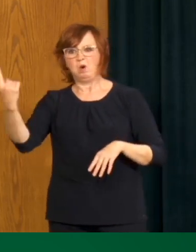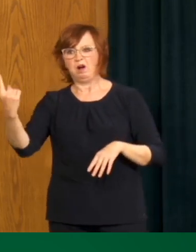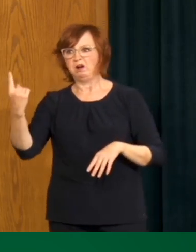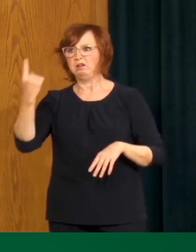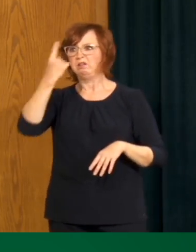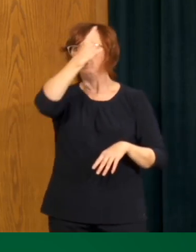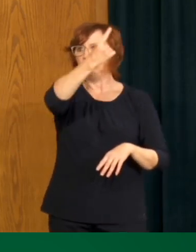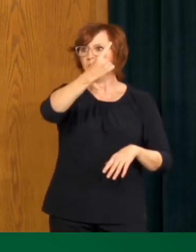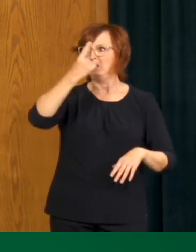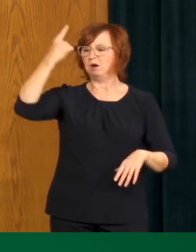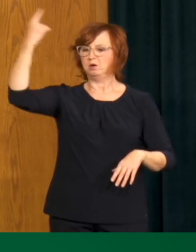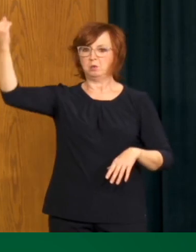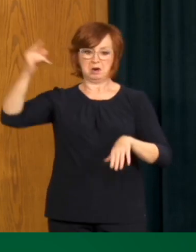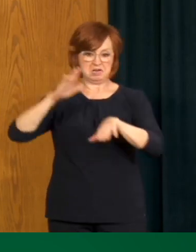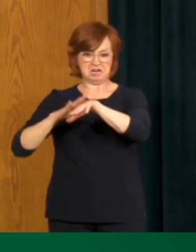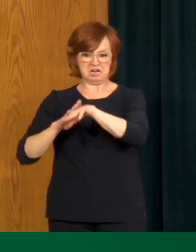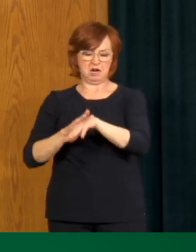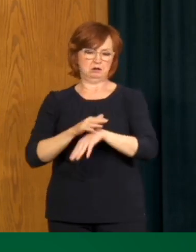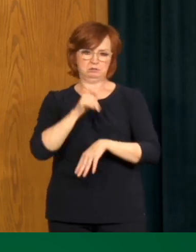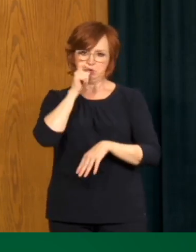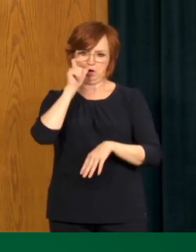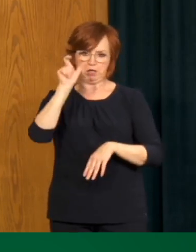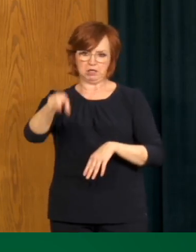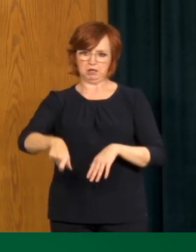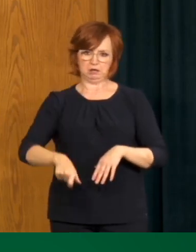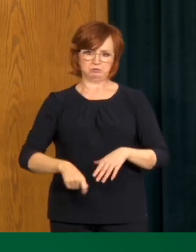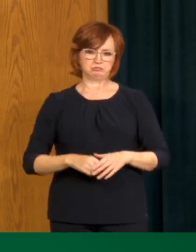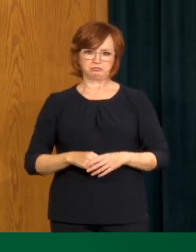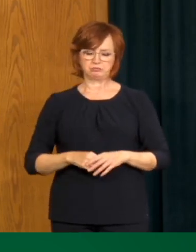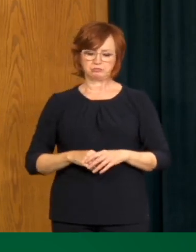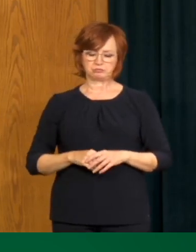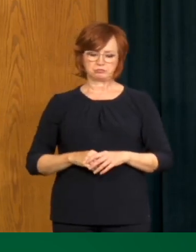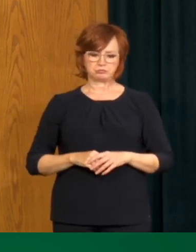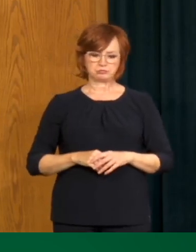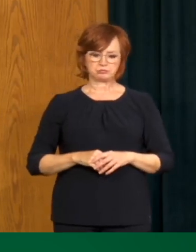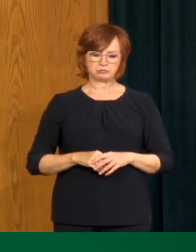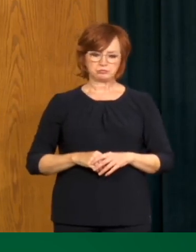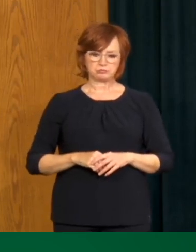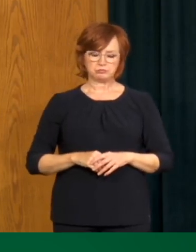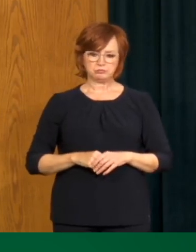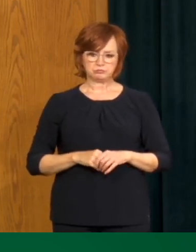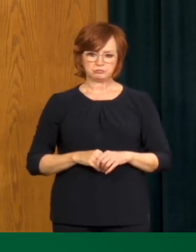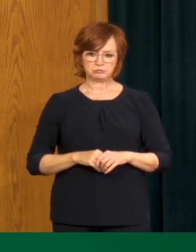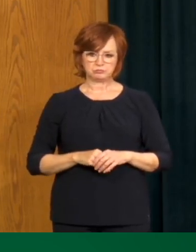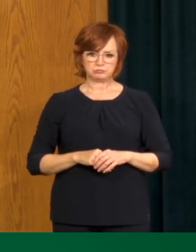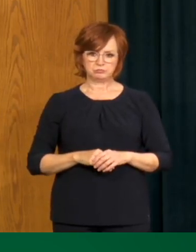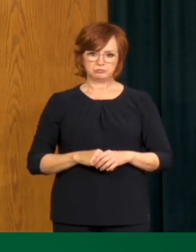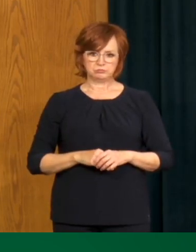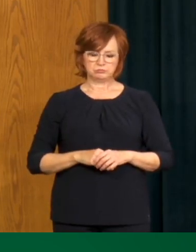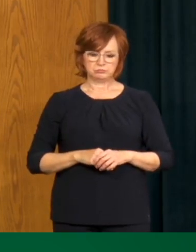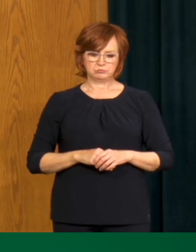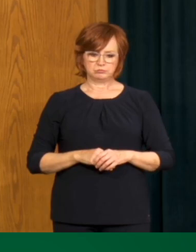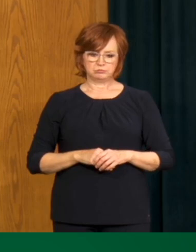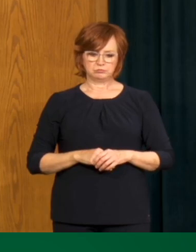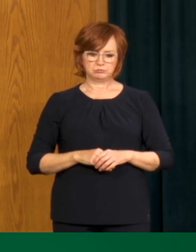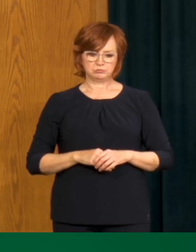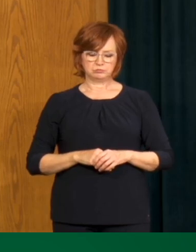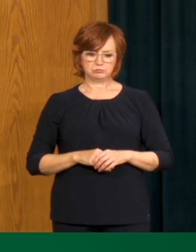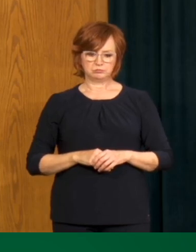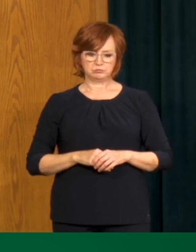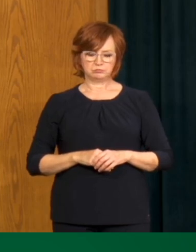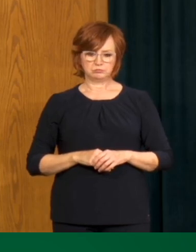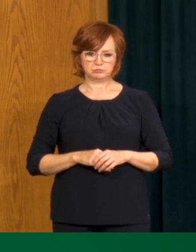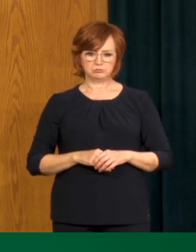or number of communities, like for the Northwest that happened. But we'll have to refine how we look at